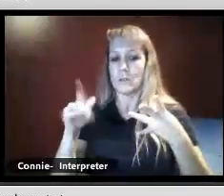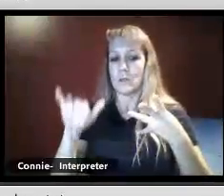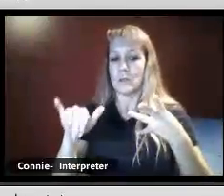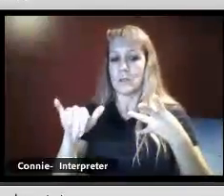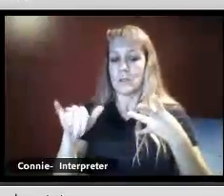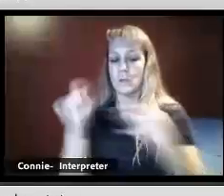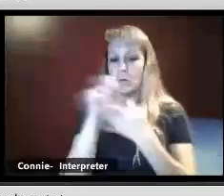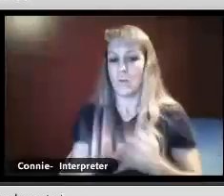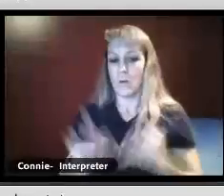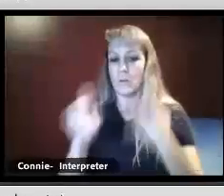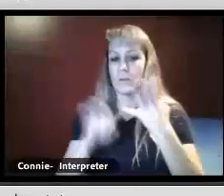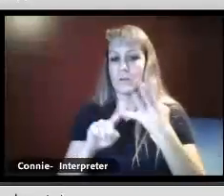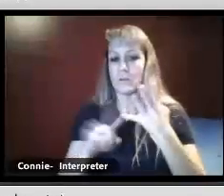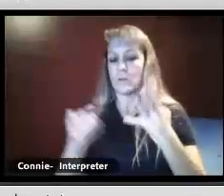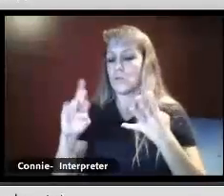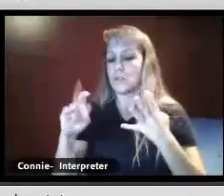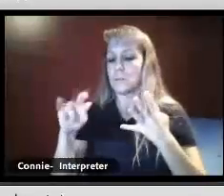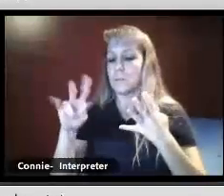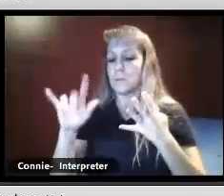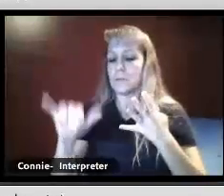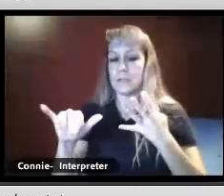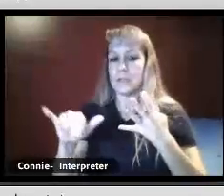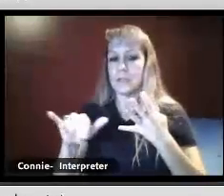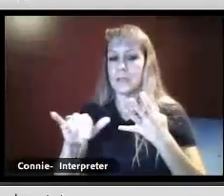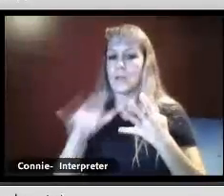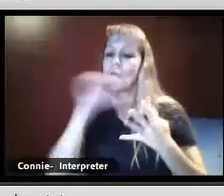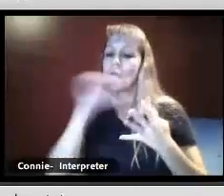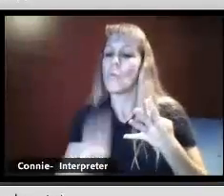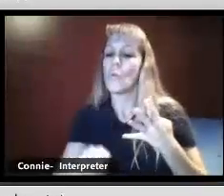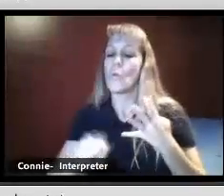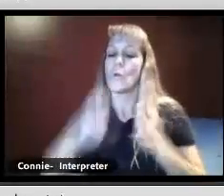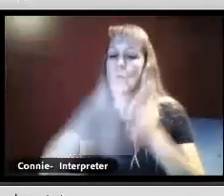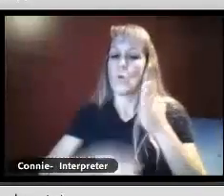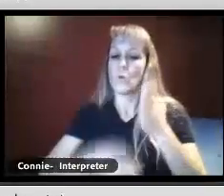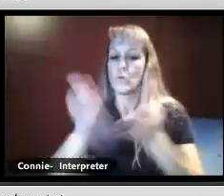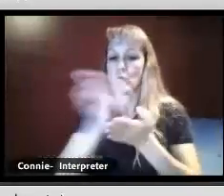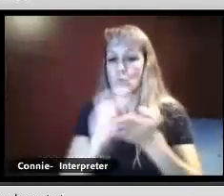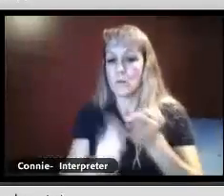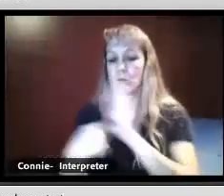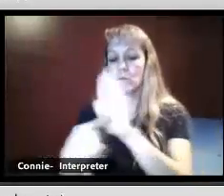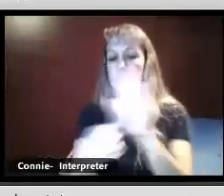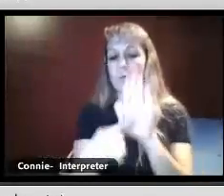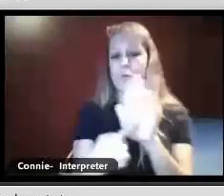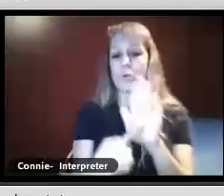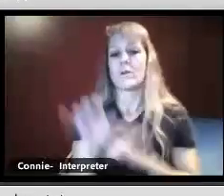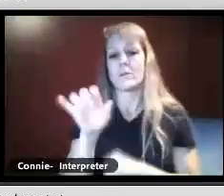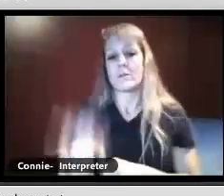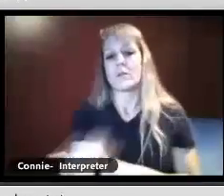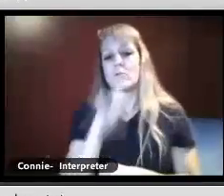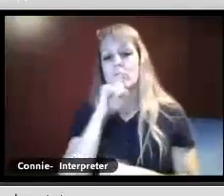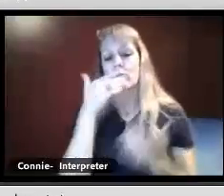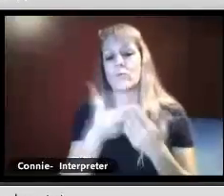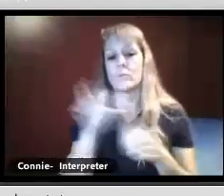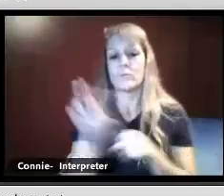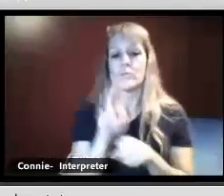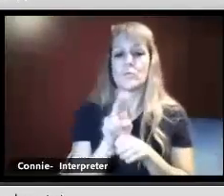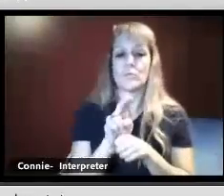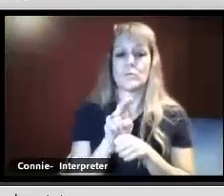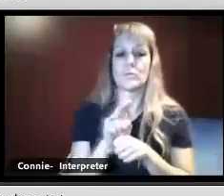and the transparency in the age of articles written and presented, are very useful markers